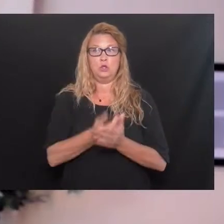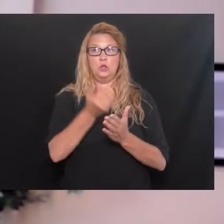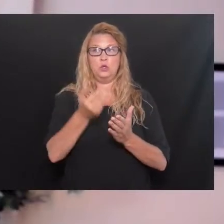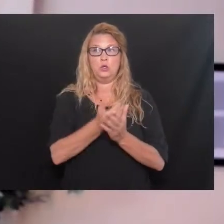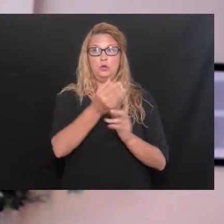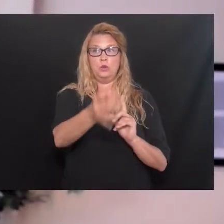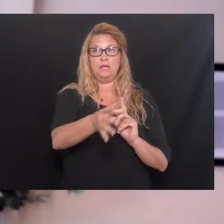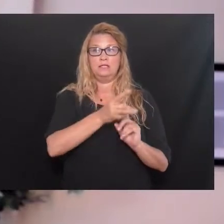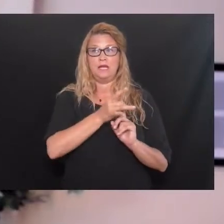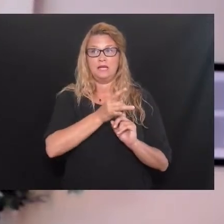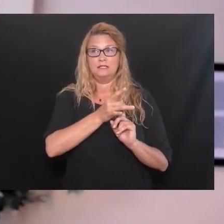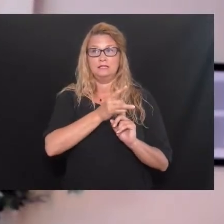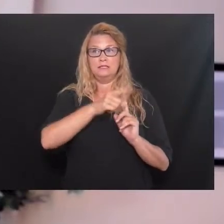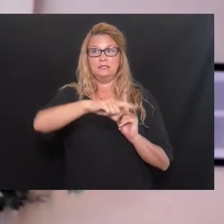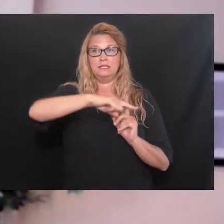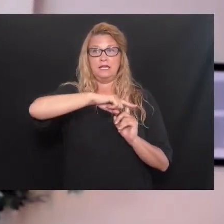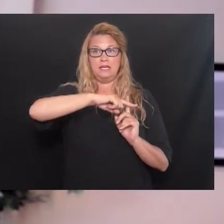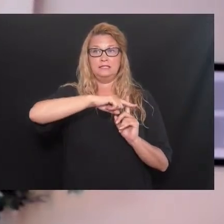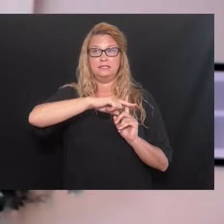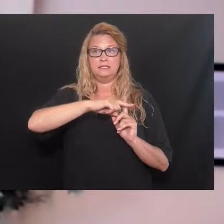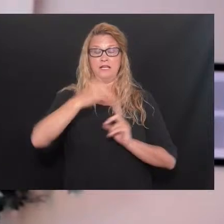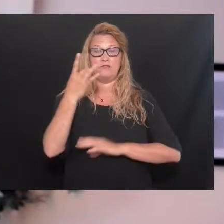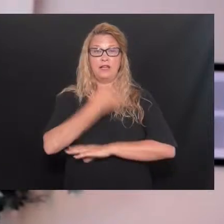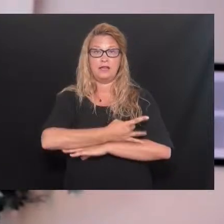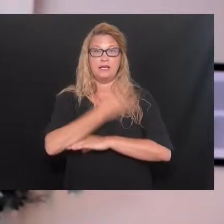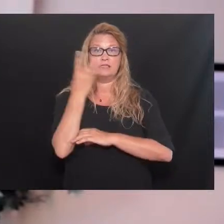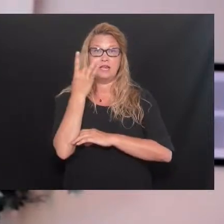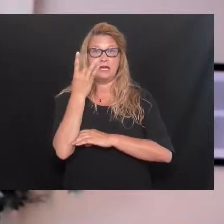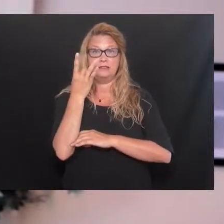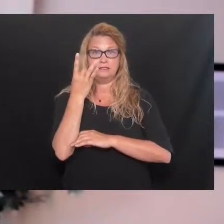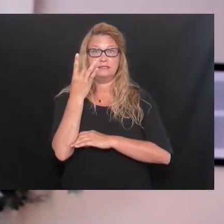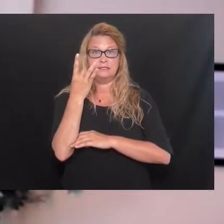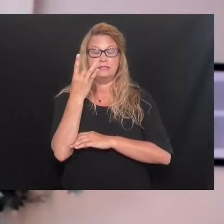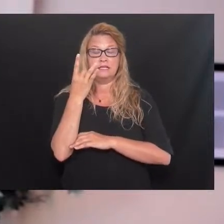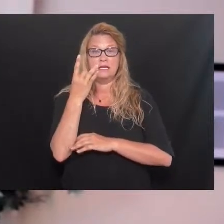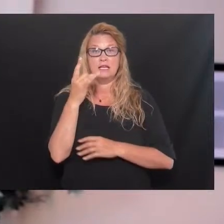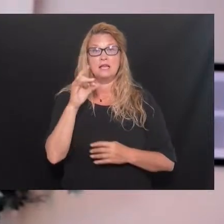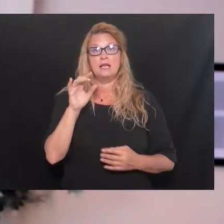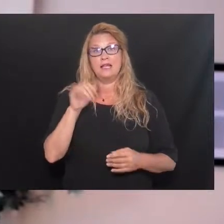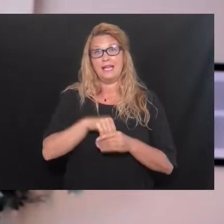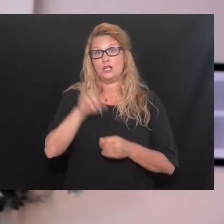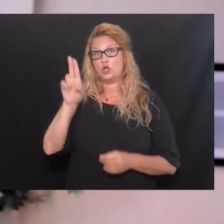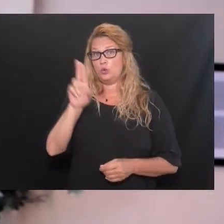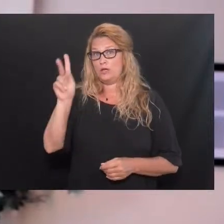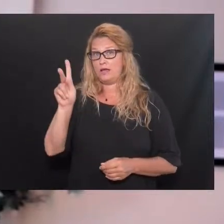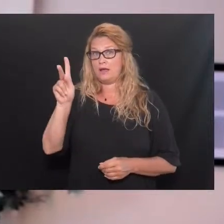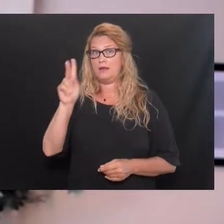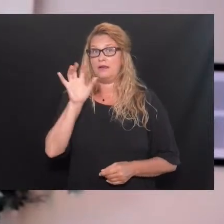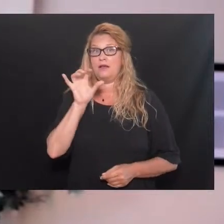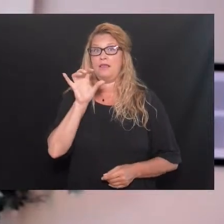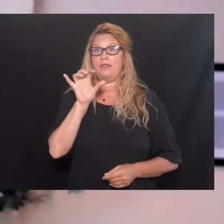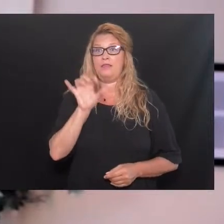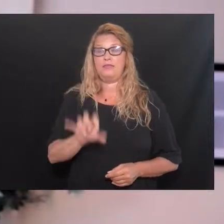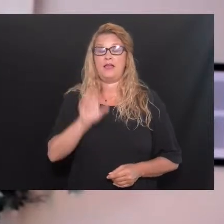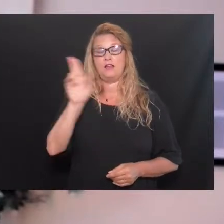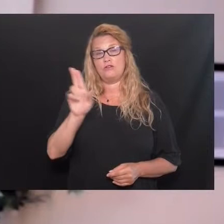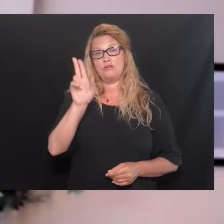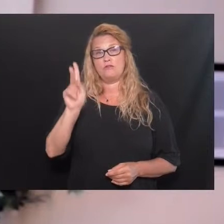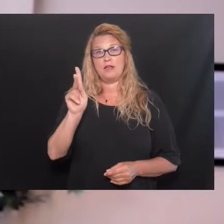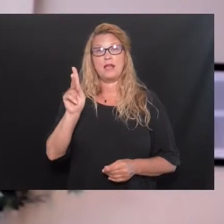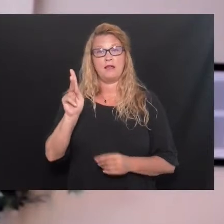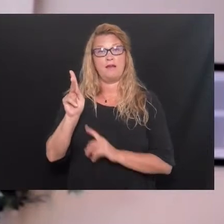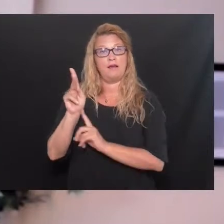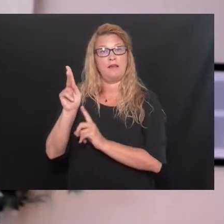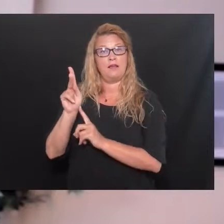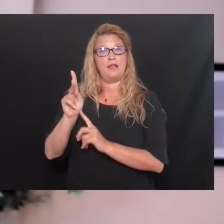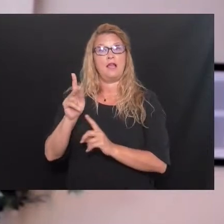this Delta variant every 8 days in the United Kingdom. The United Kingdom was also very aggressive at introducing